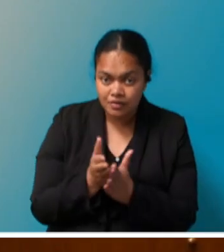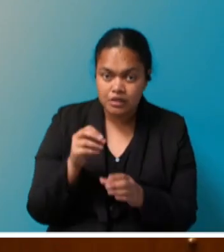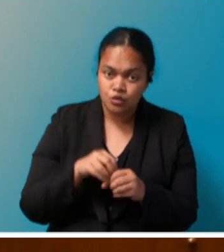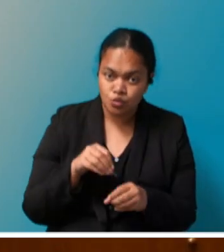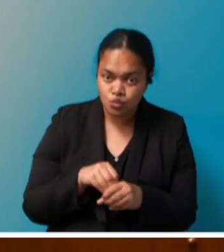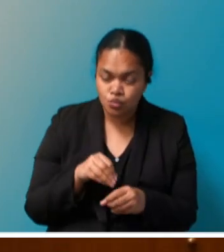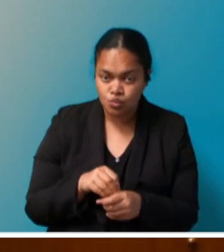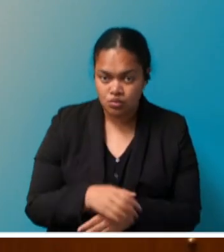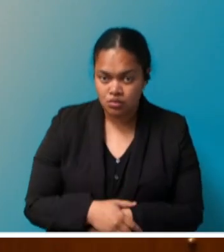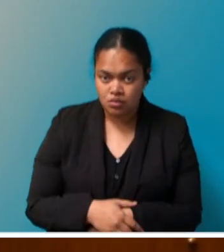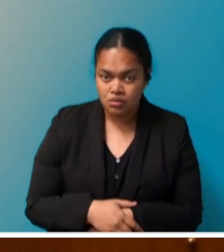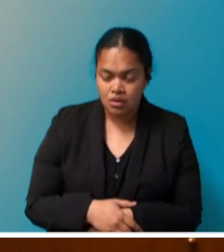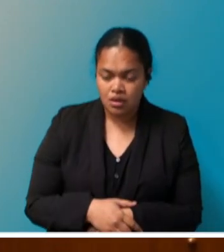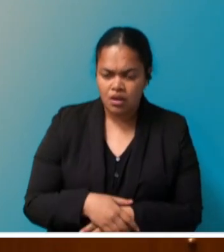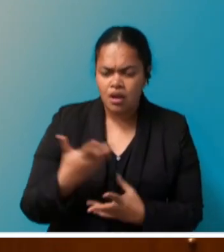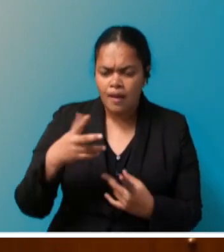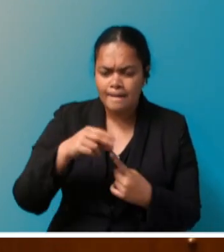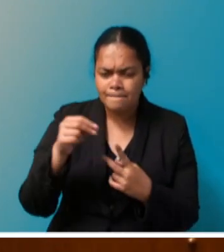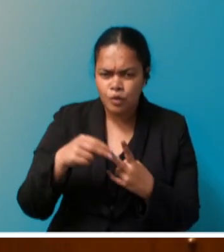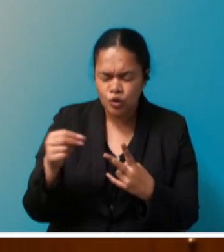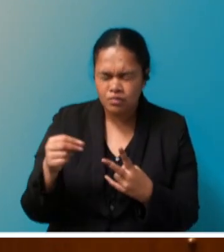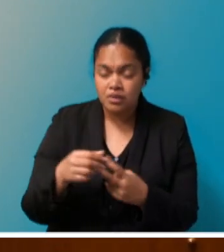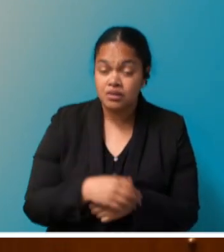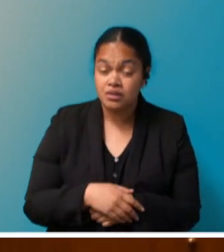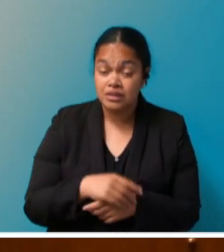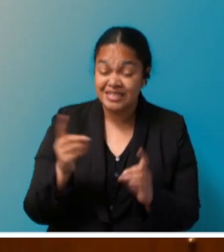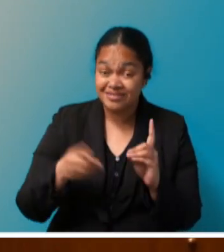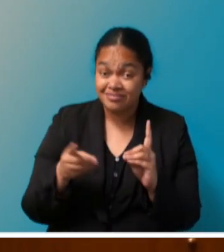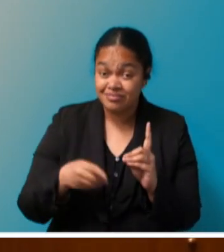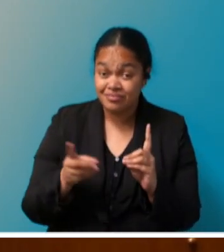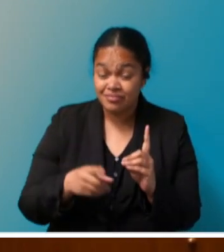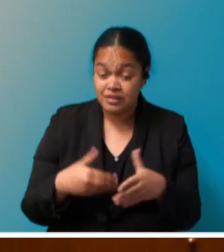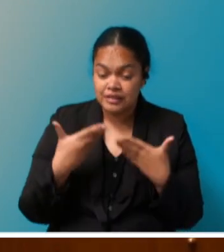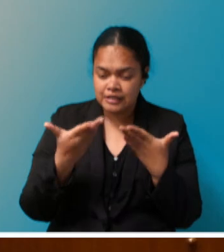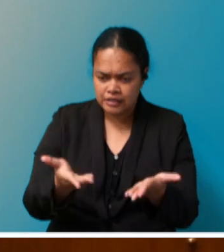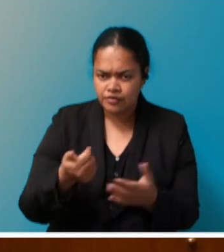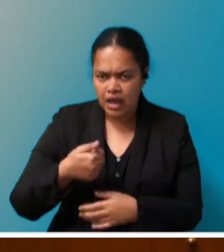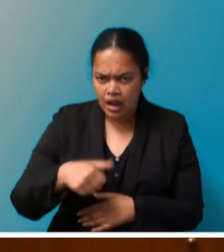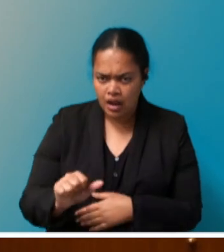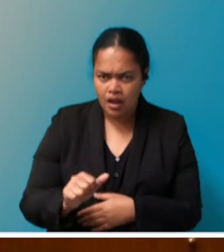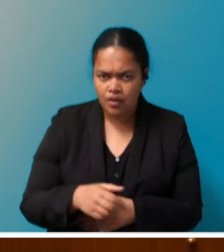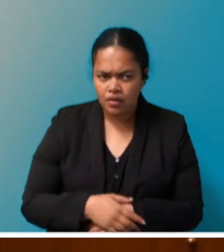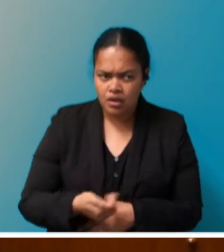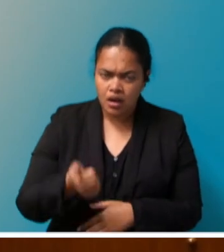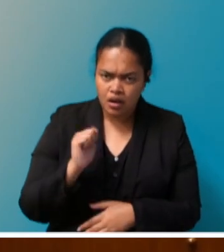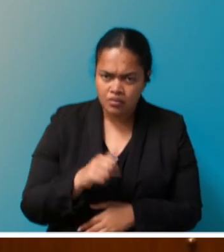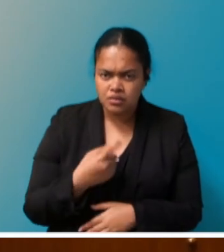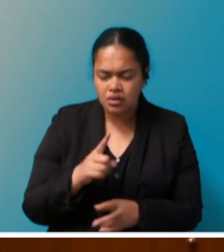including appointments, discipline, leave entitlements, allowances, and